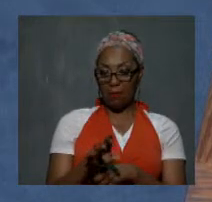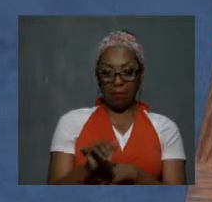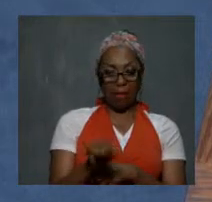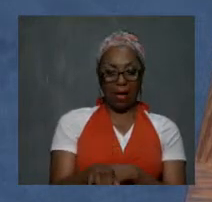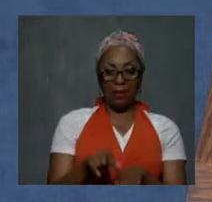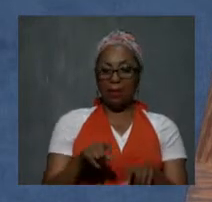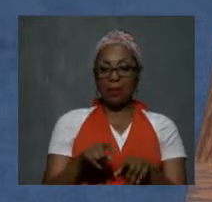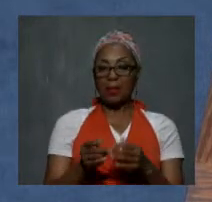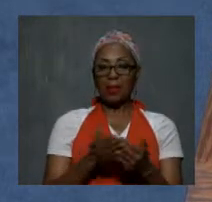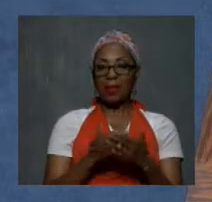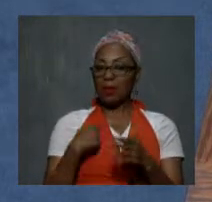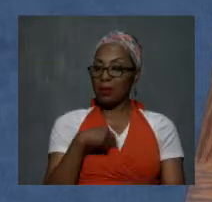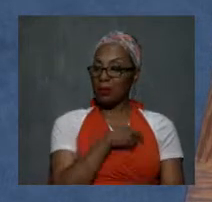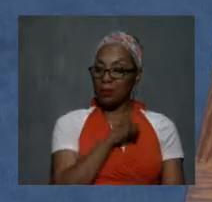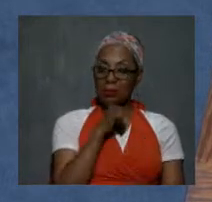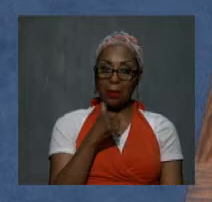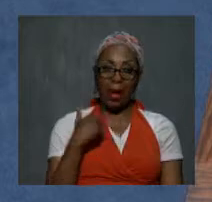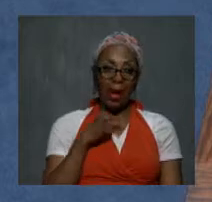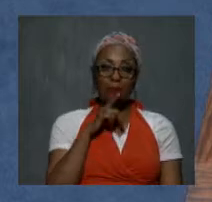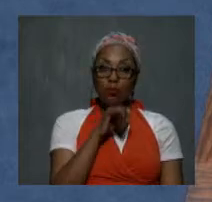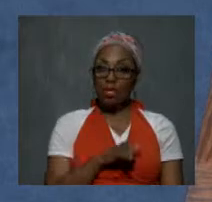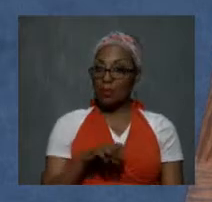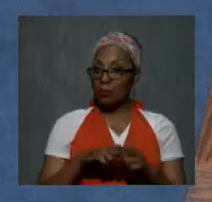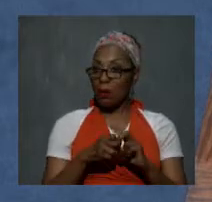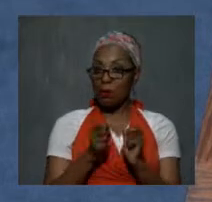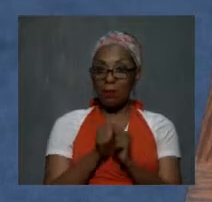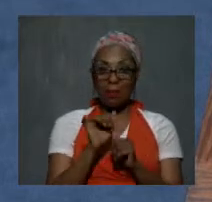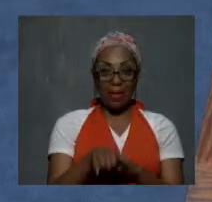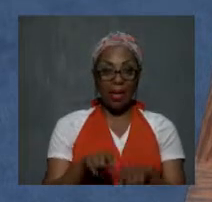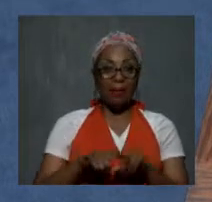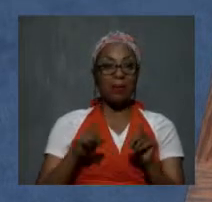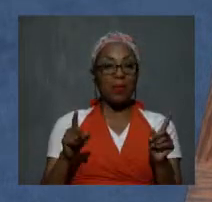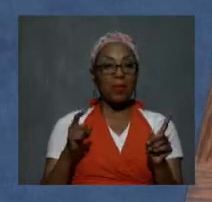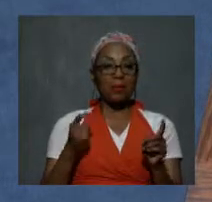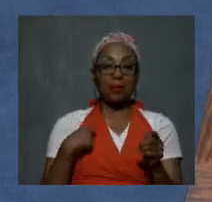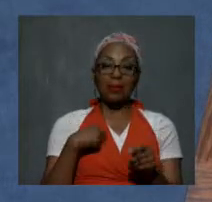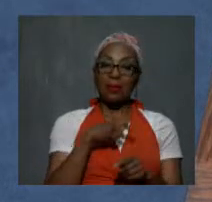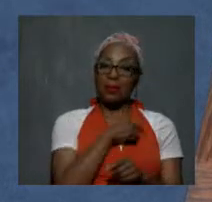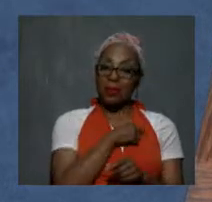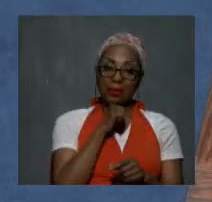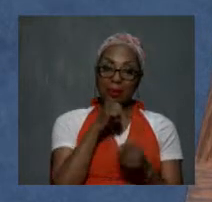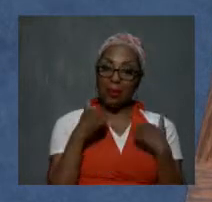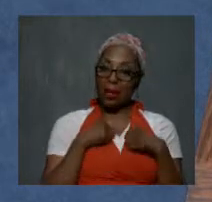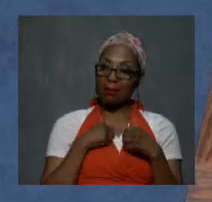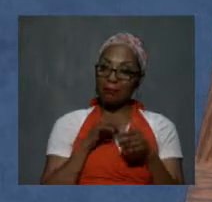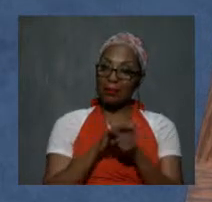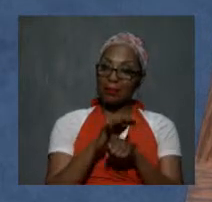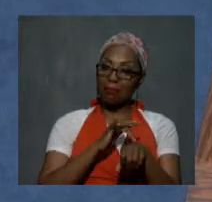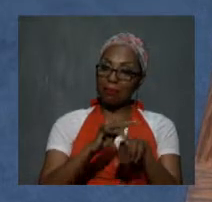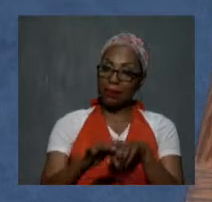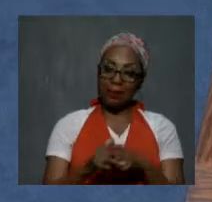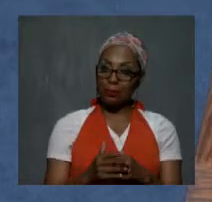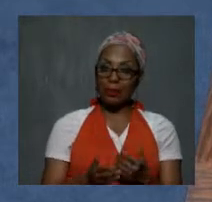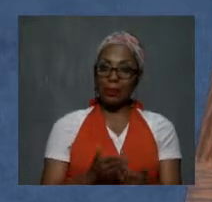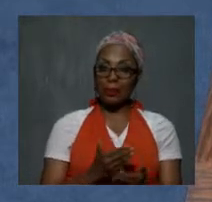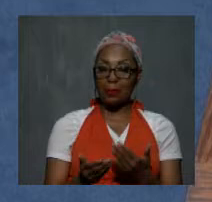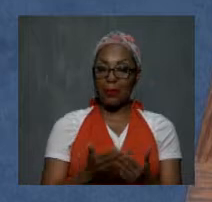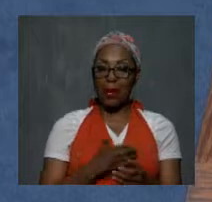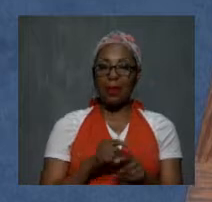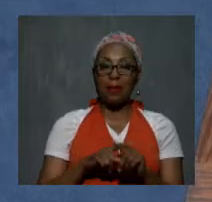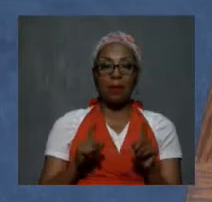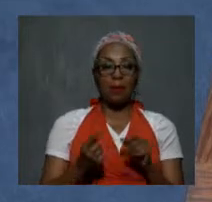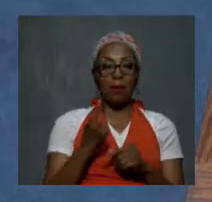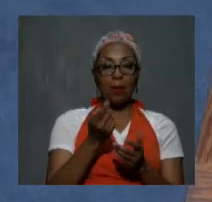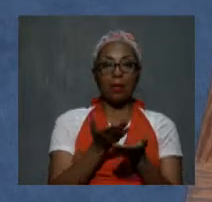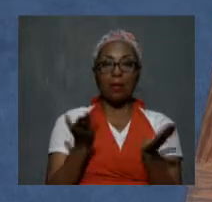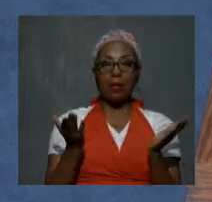that. And we don't have really any issue with that. Of course, what we're pinched on is space. So one of